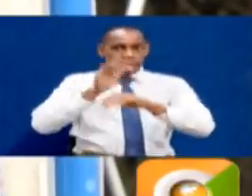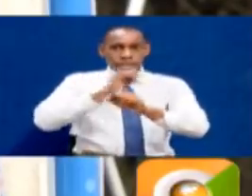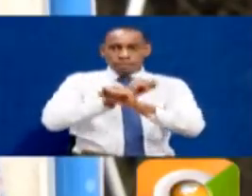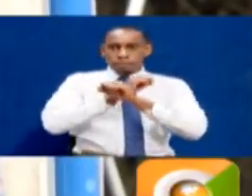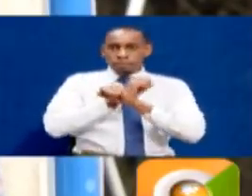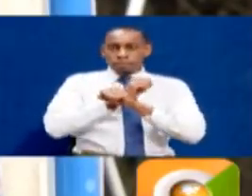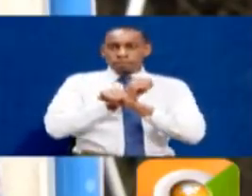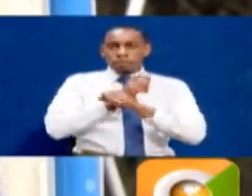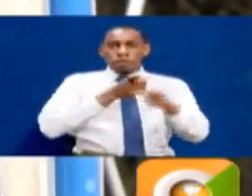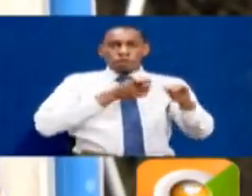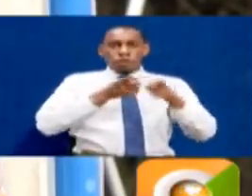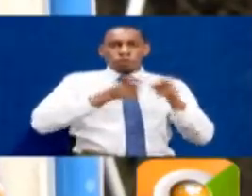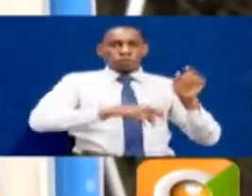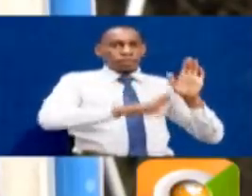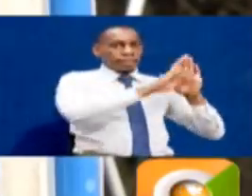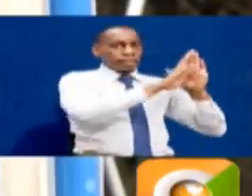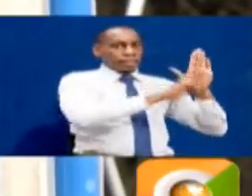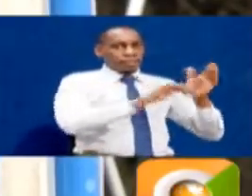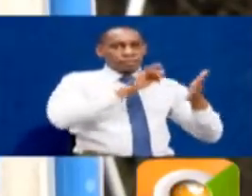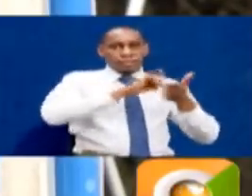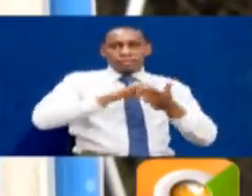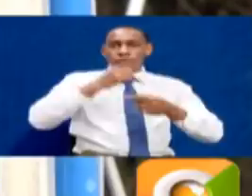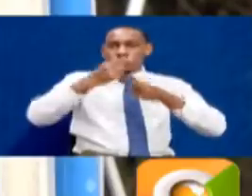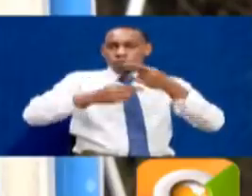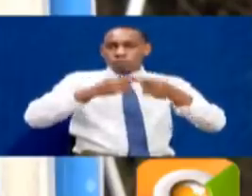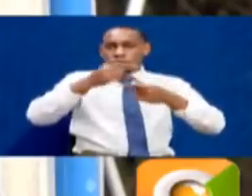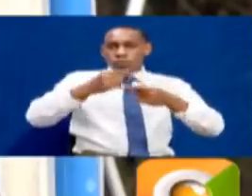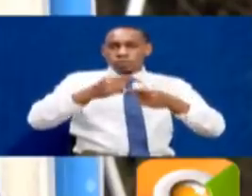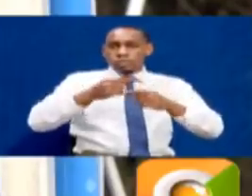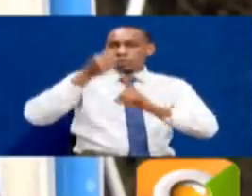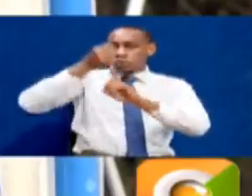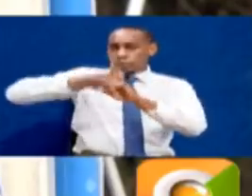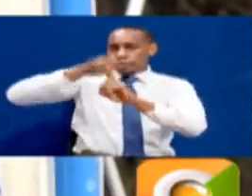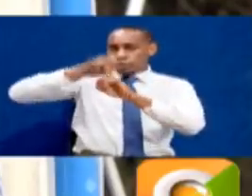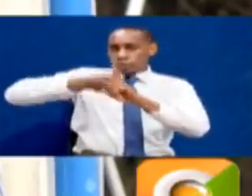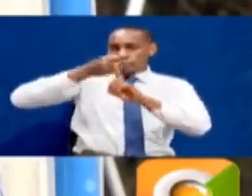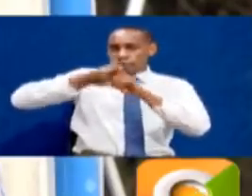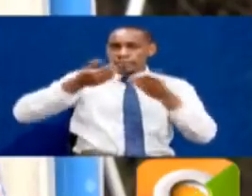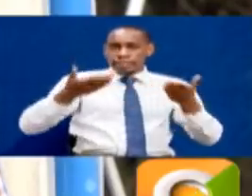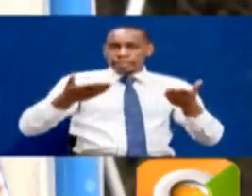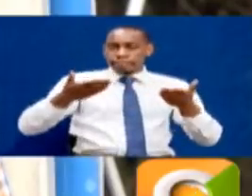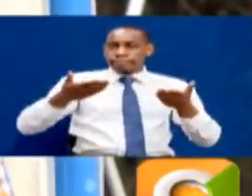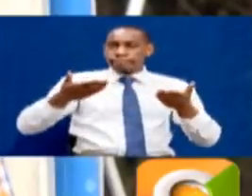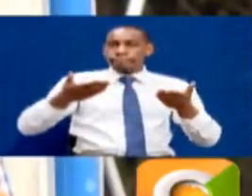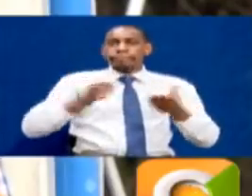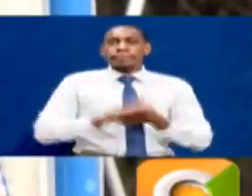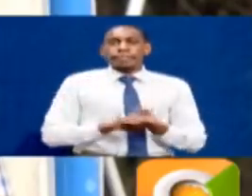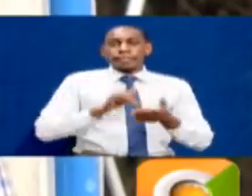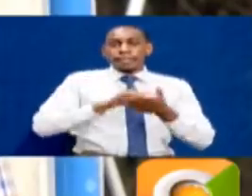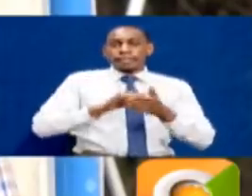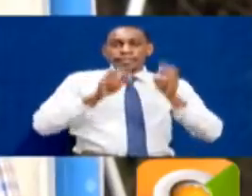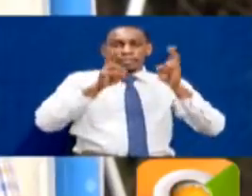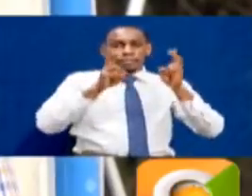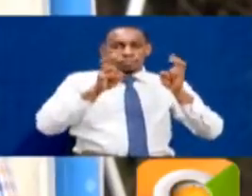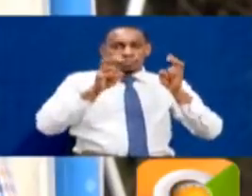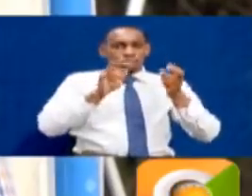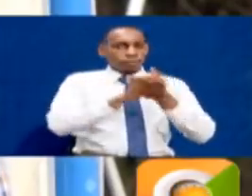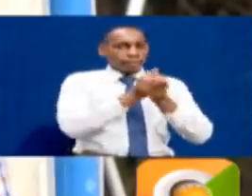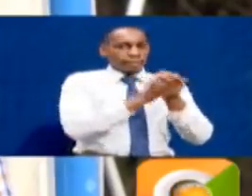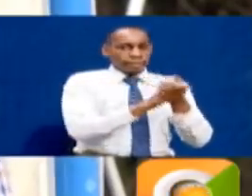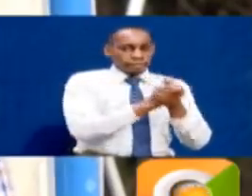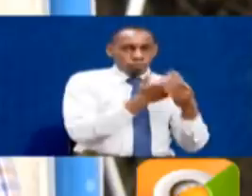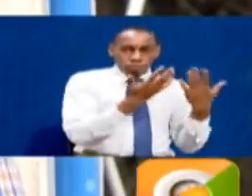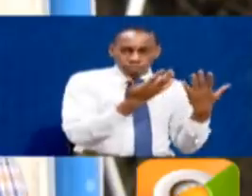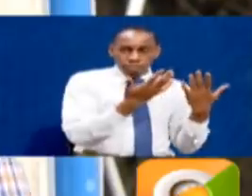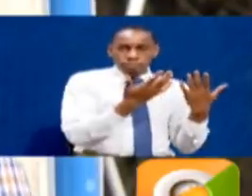prevention control guidelines that we have continued to articulate here over and over again. The issue of washing